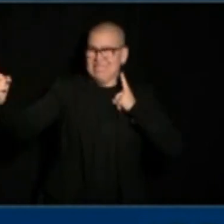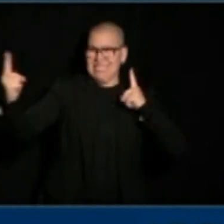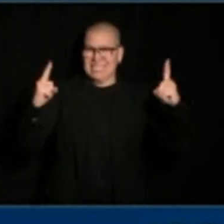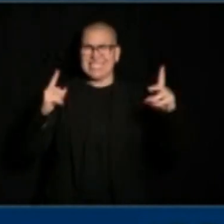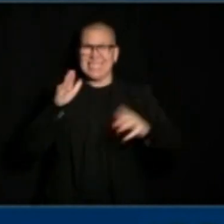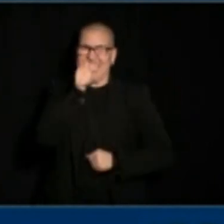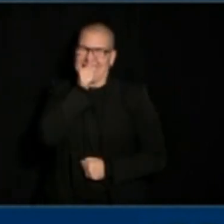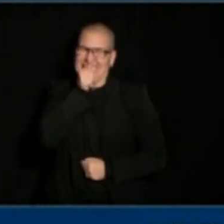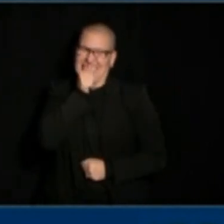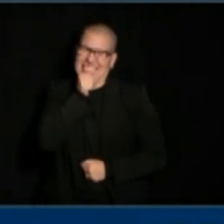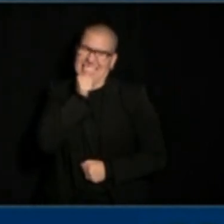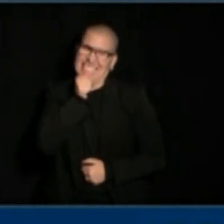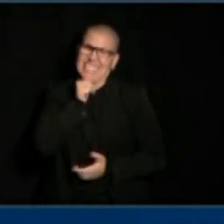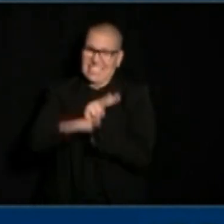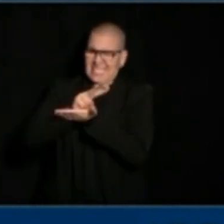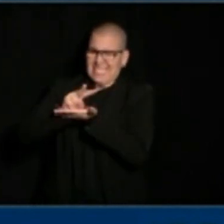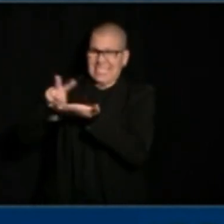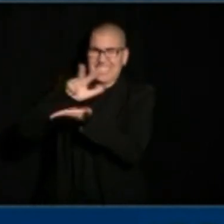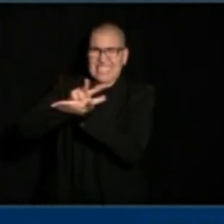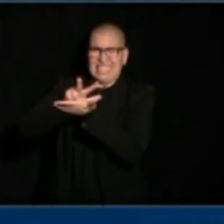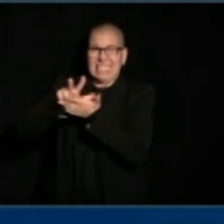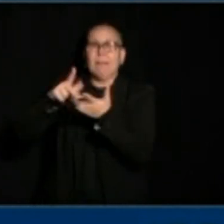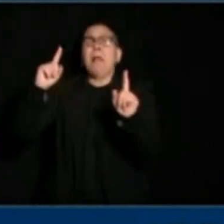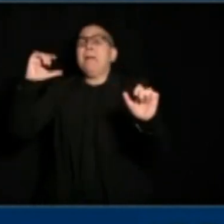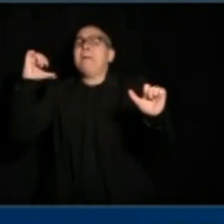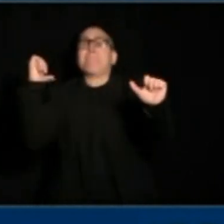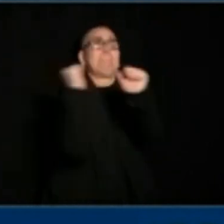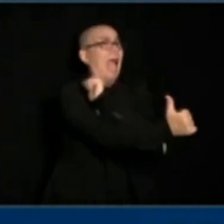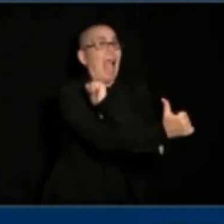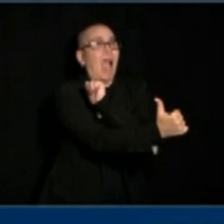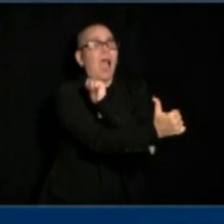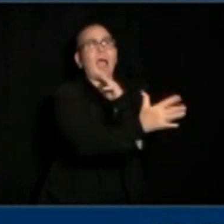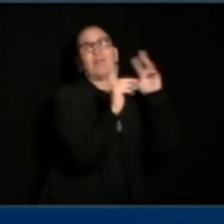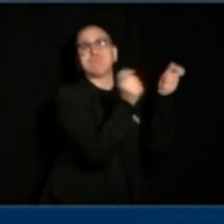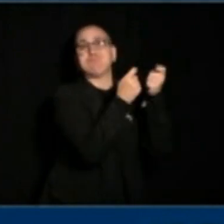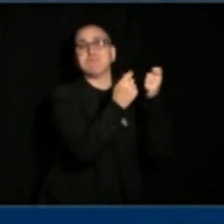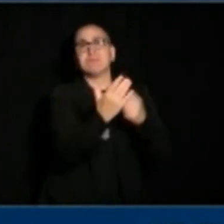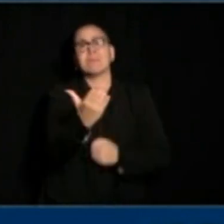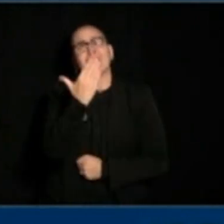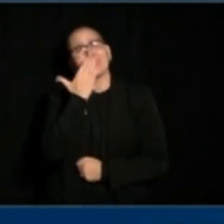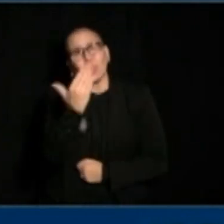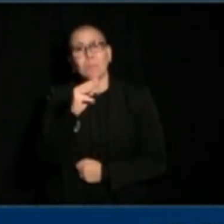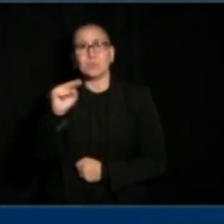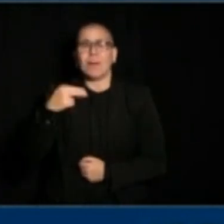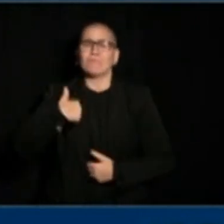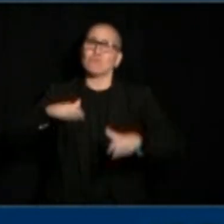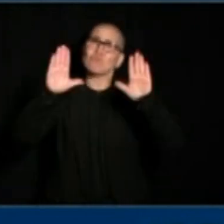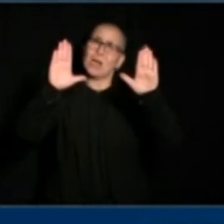again where we can celebrate the things that we really care about. Thank you, Minnesota, and have a great evening.